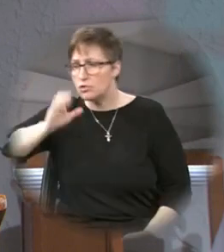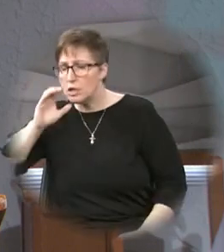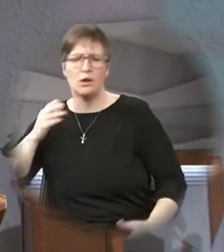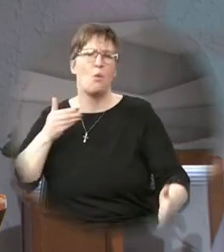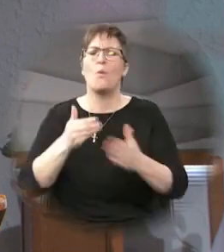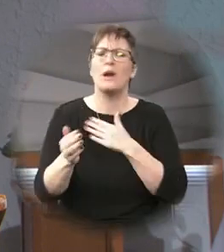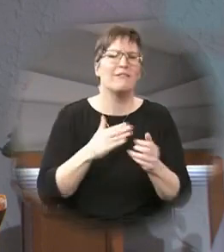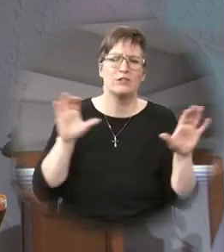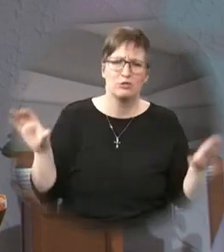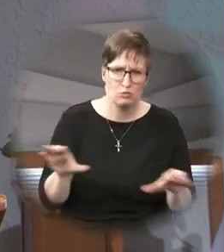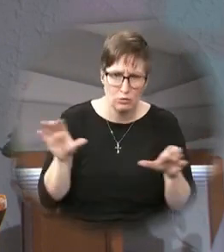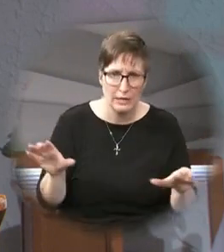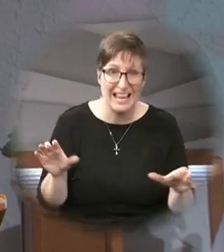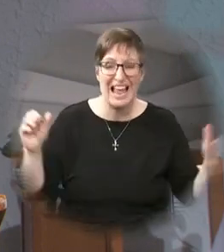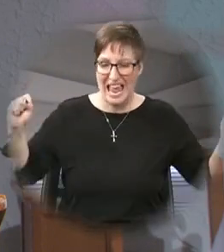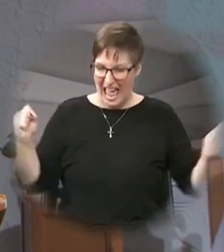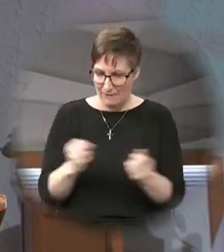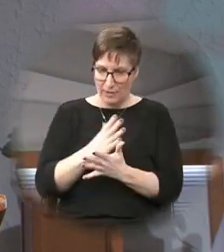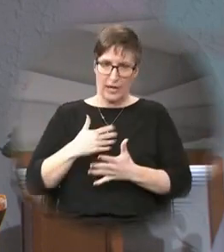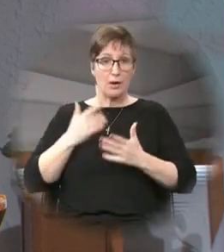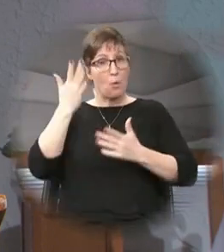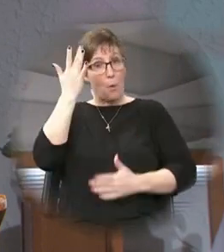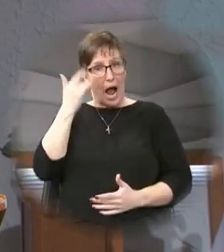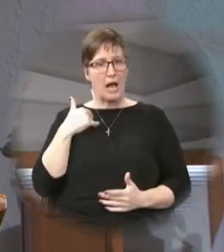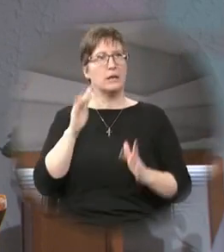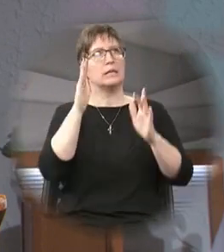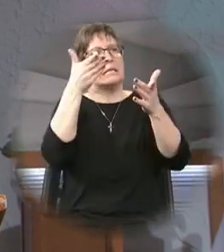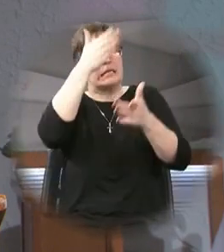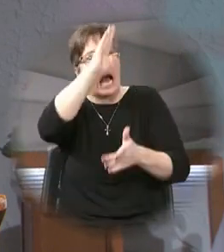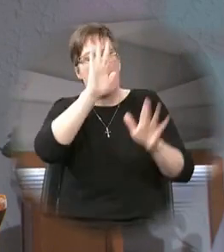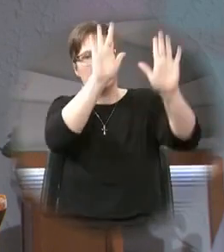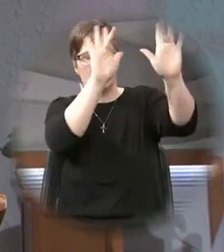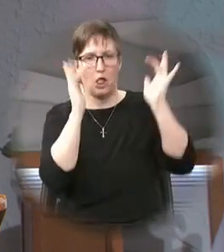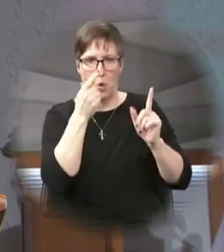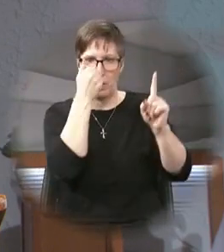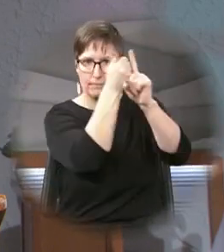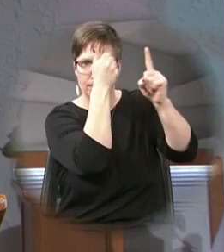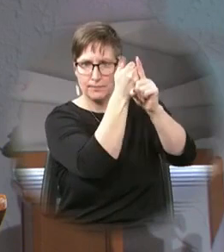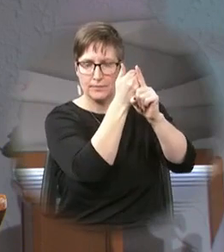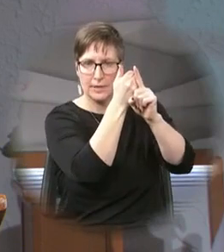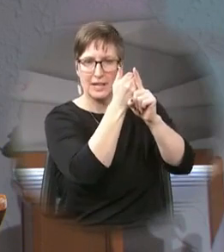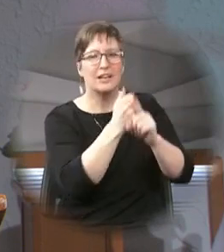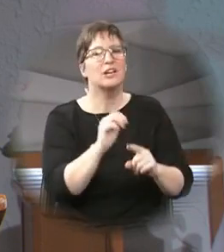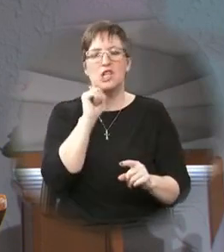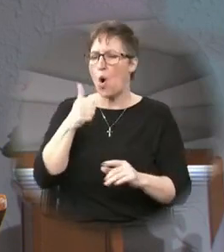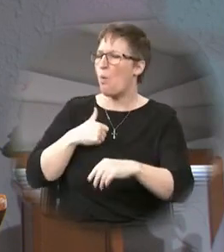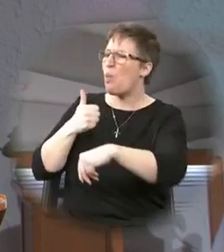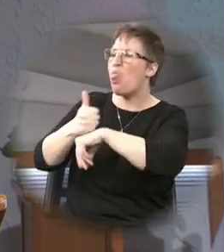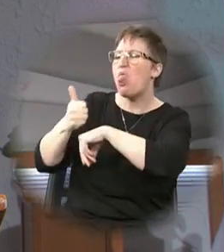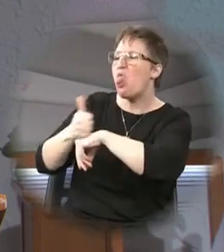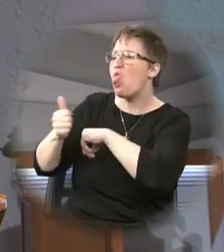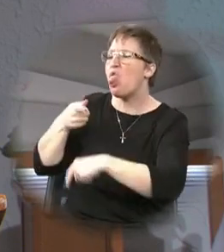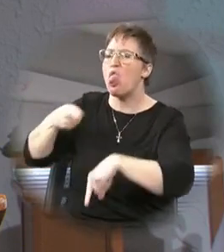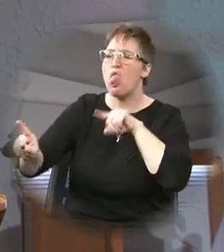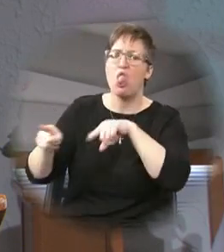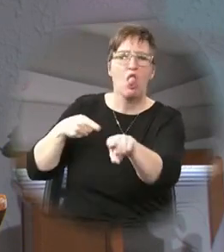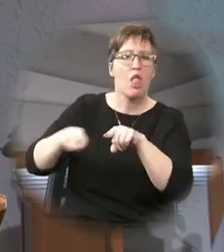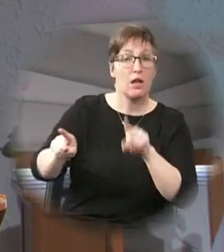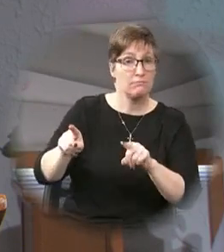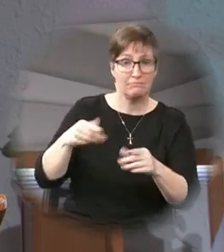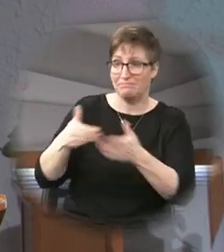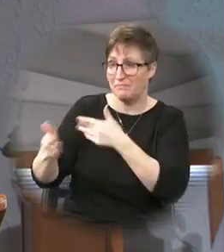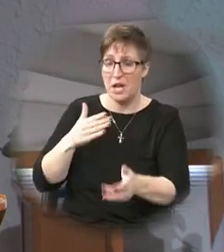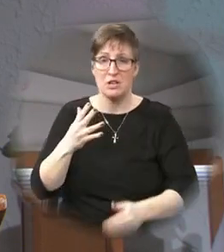whatever you do, do everything for the glory of God. Avoid giving offense, whether to the